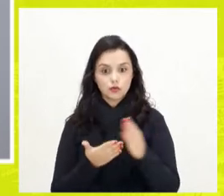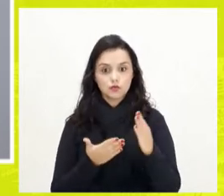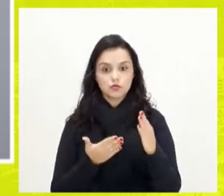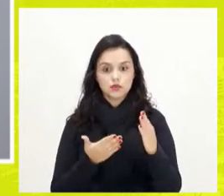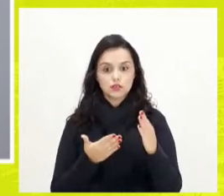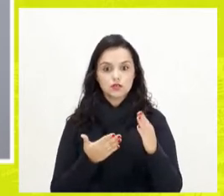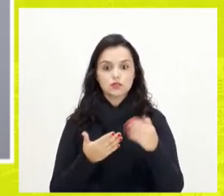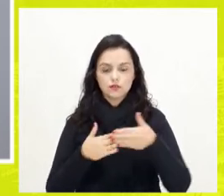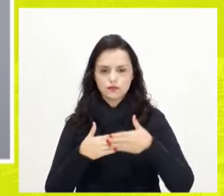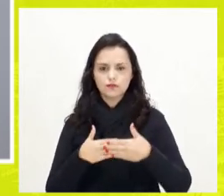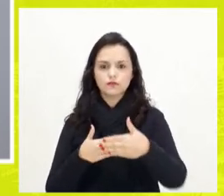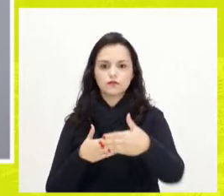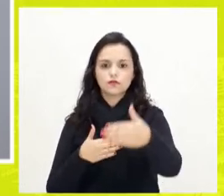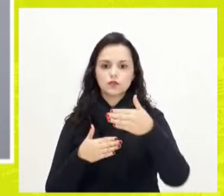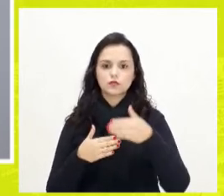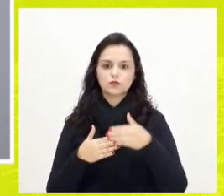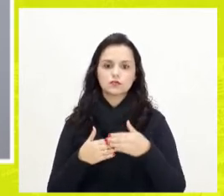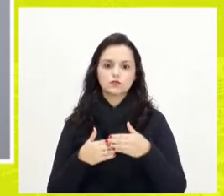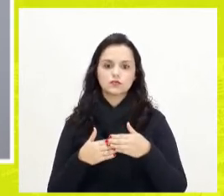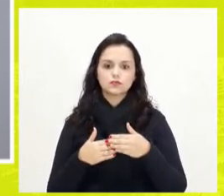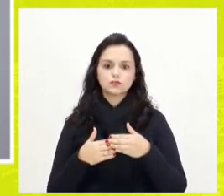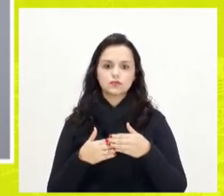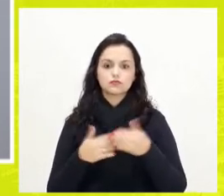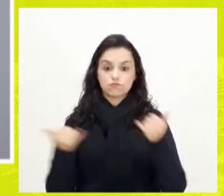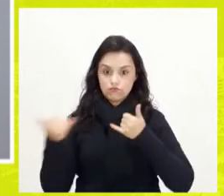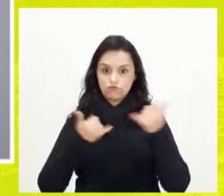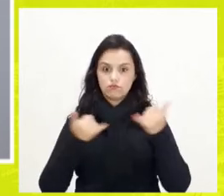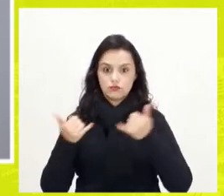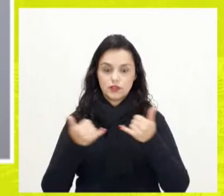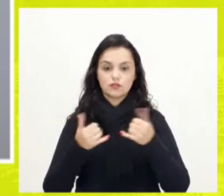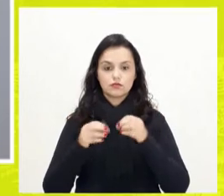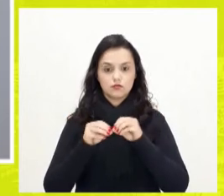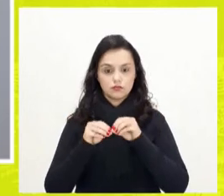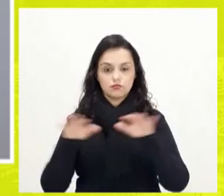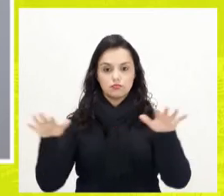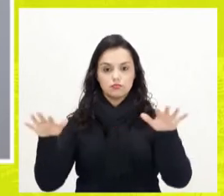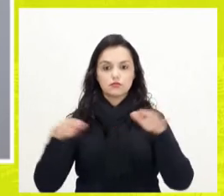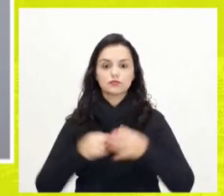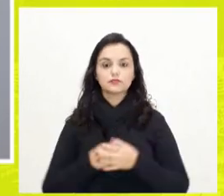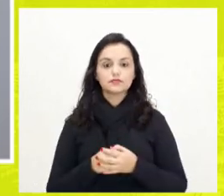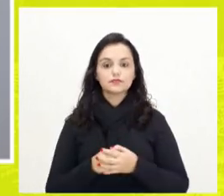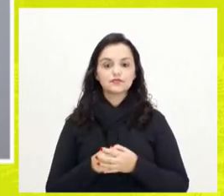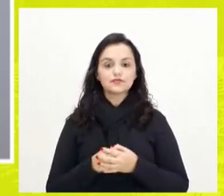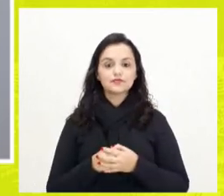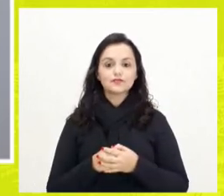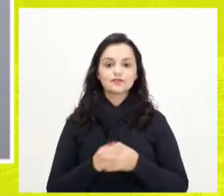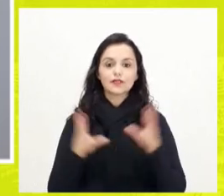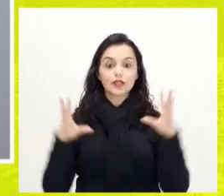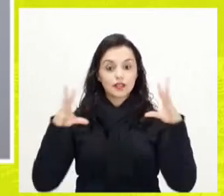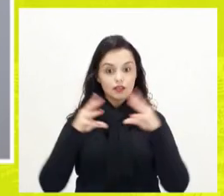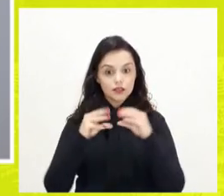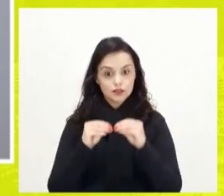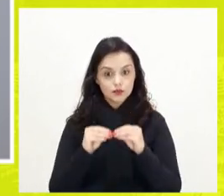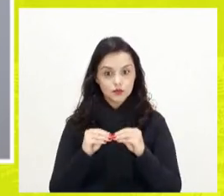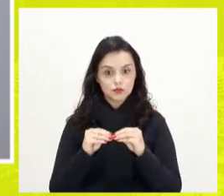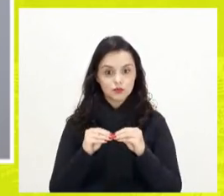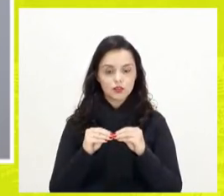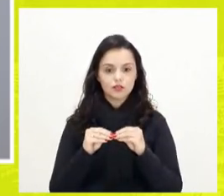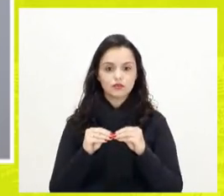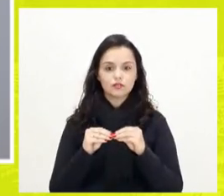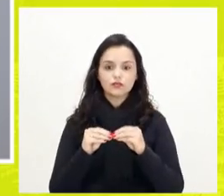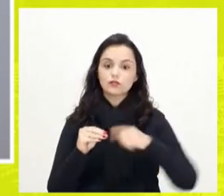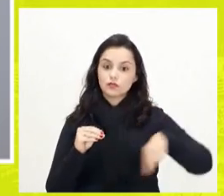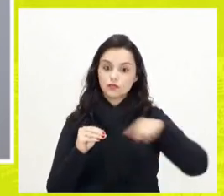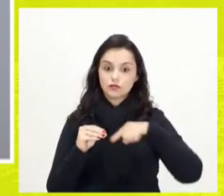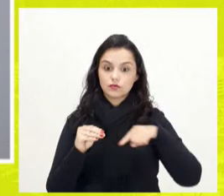actions are happening there is other things going on too and just to make the long long story